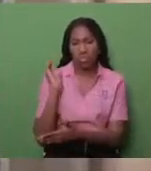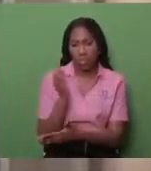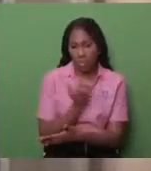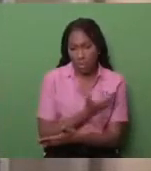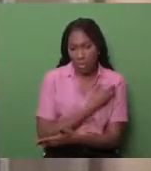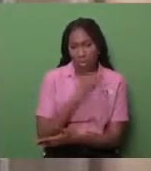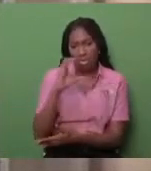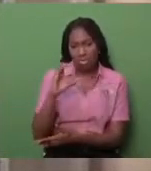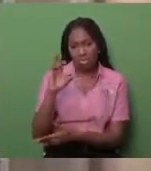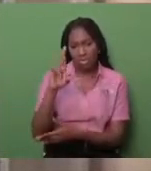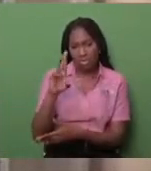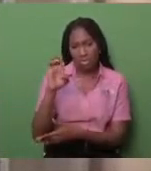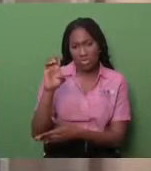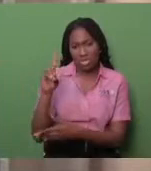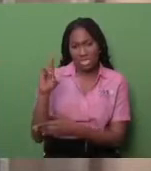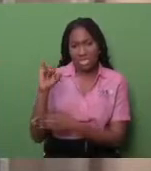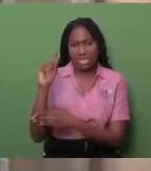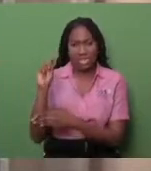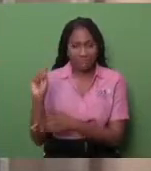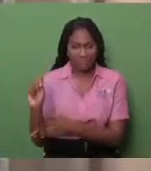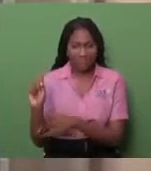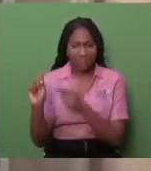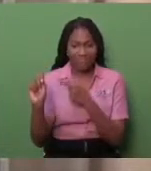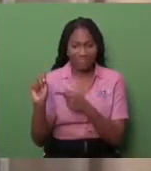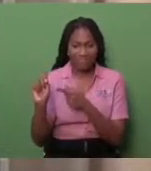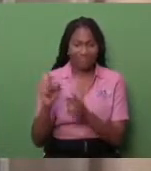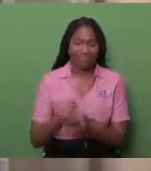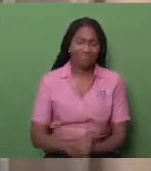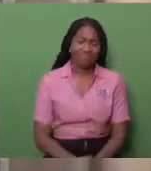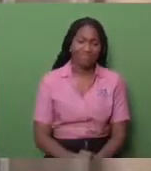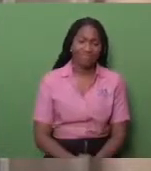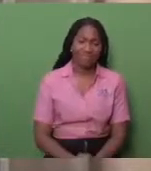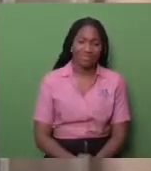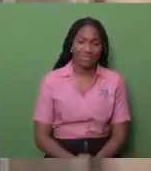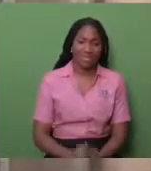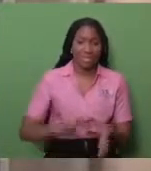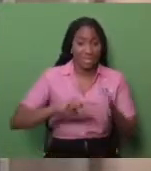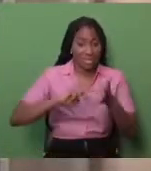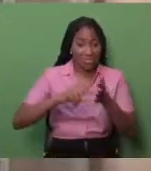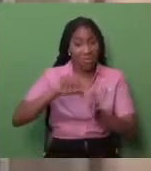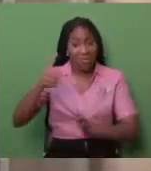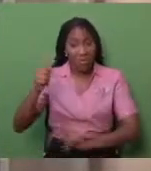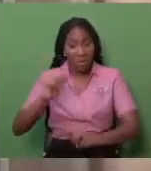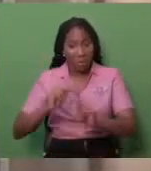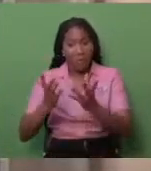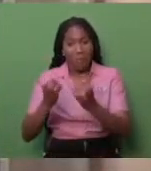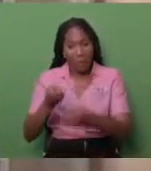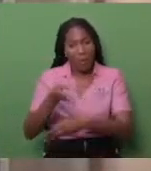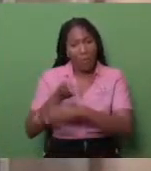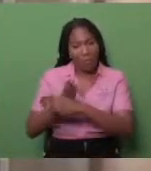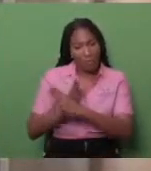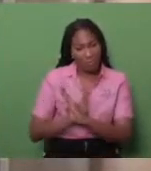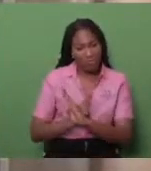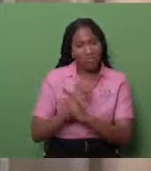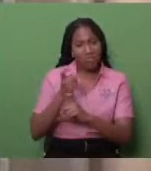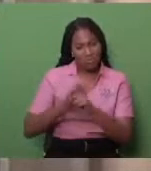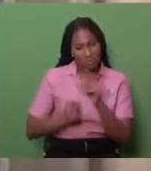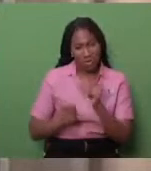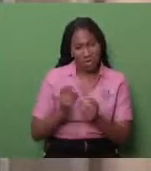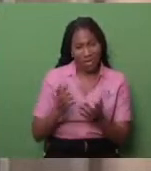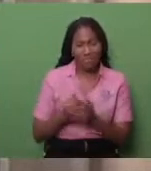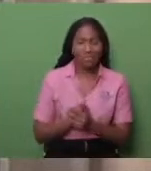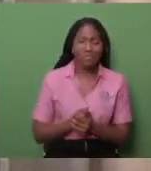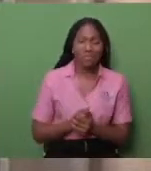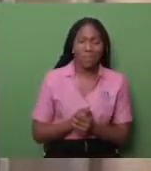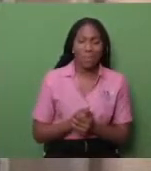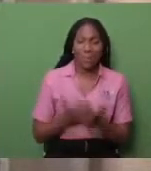A report by the other ratings agency, Moody's, issued just over a month ago, highlighted that Trinidad and Tobago